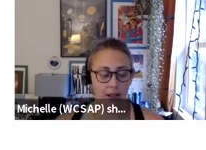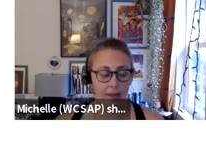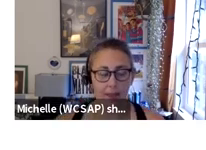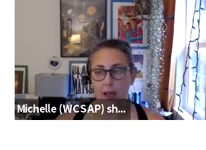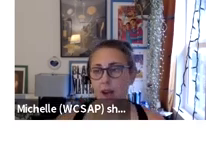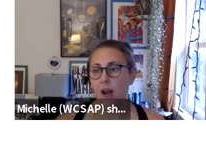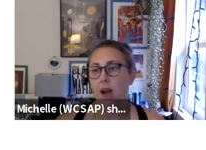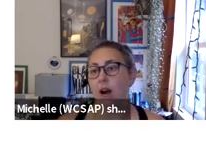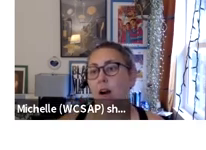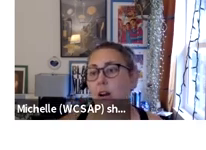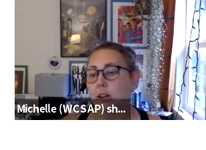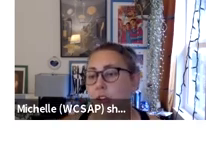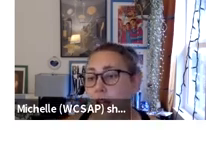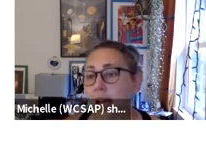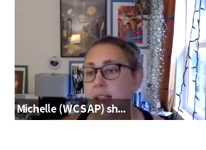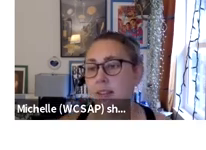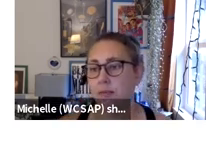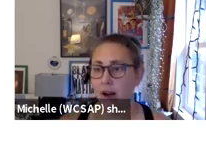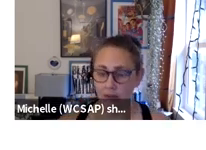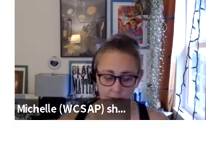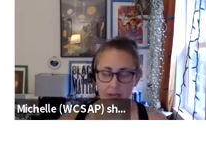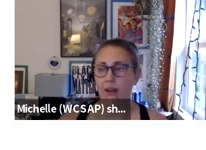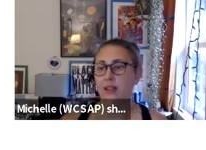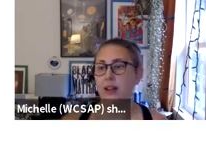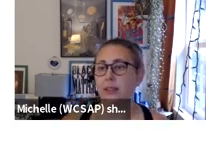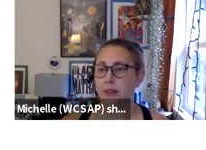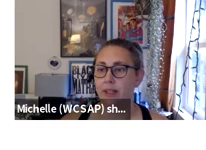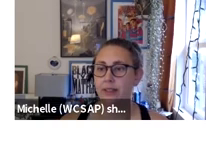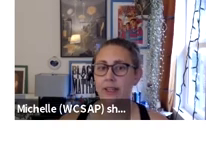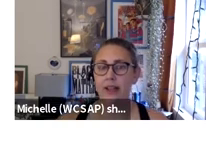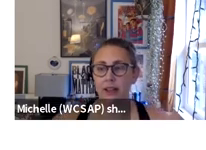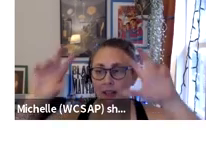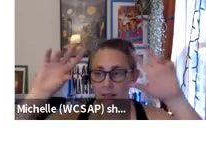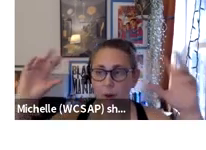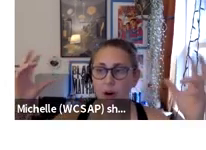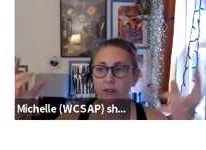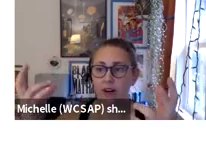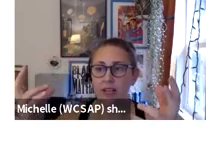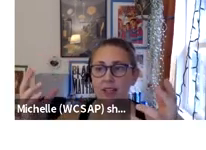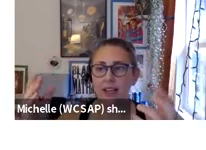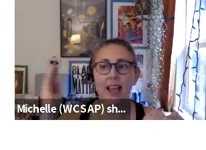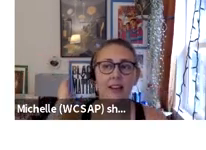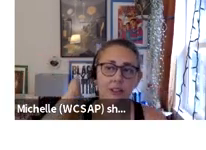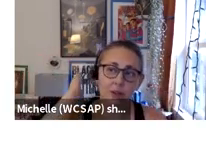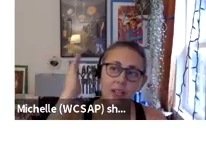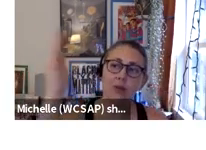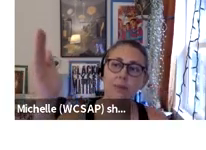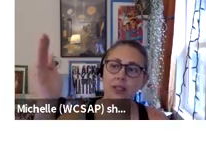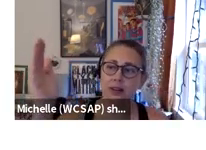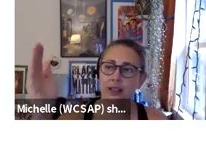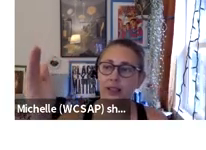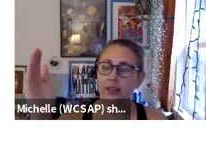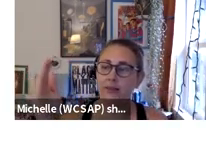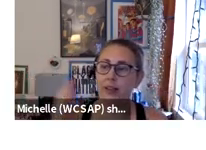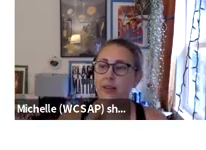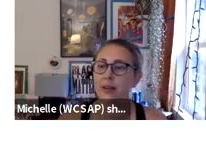right? That our clients might also be having that experience, that that is part of their healing, and it's also interrupting